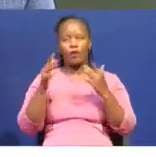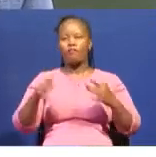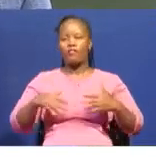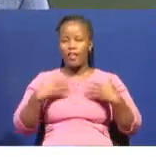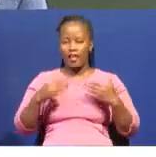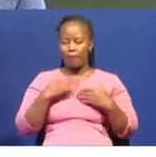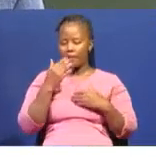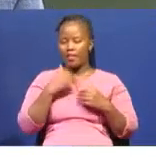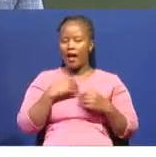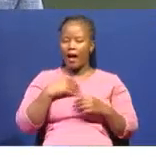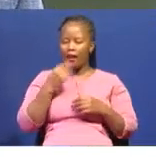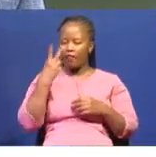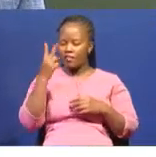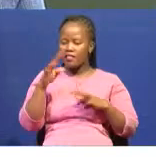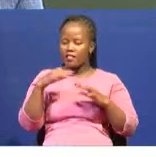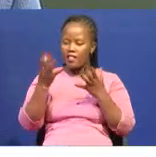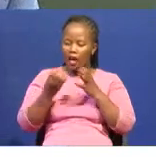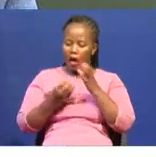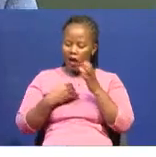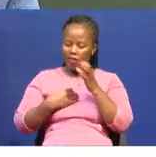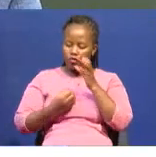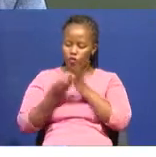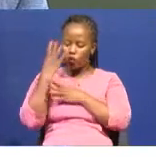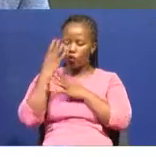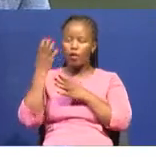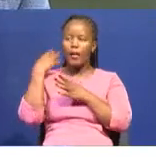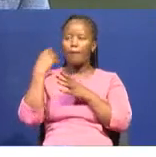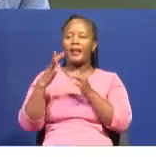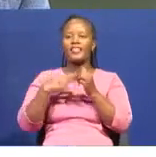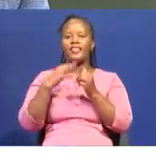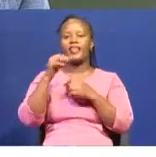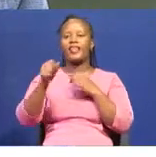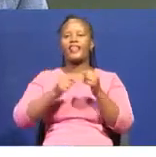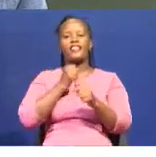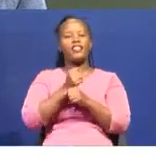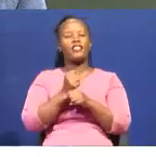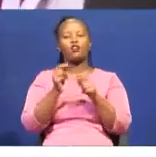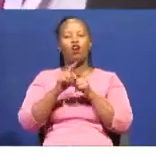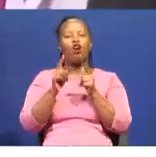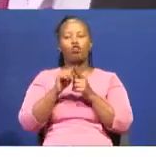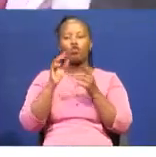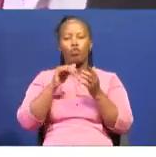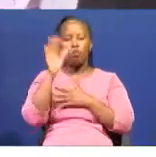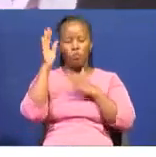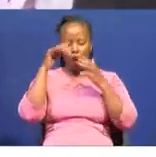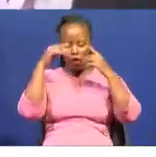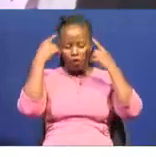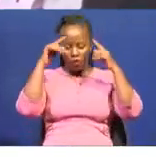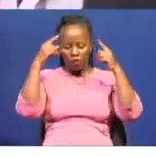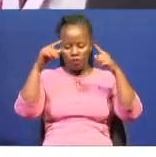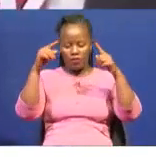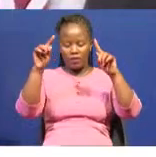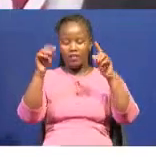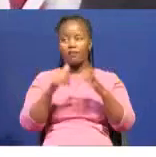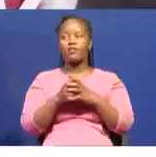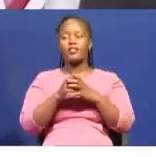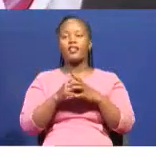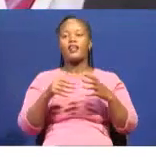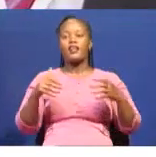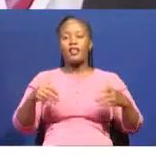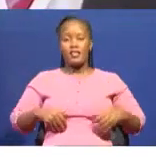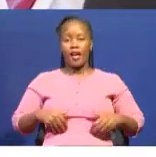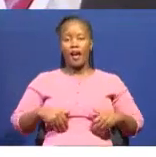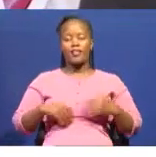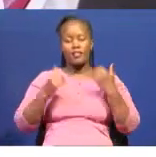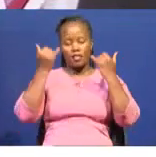seen how it's grown over the last 8 years, that it's going to be even more successful. The Young Scientist Kenya exhibition